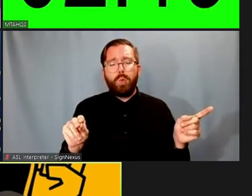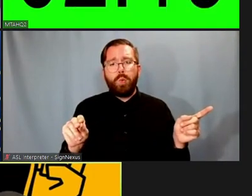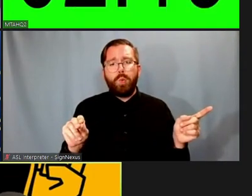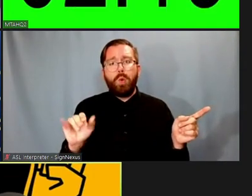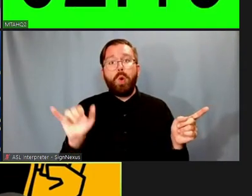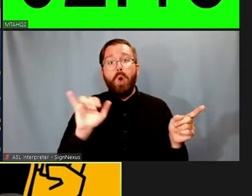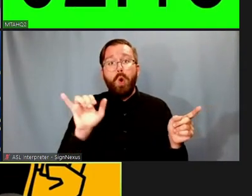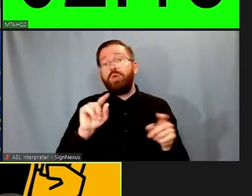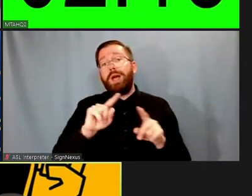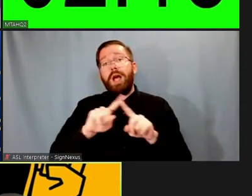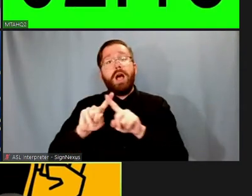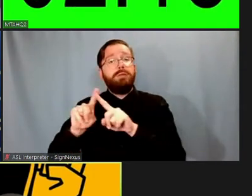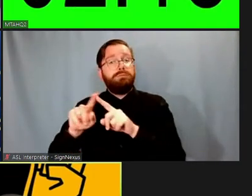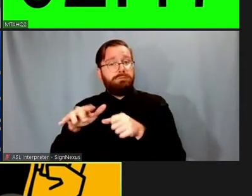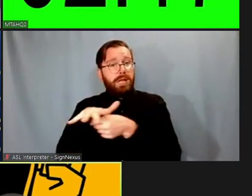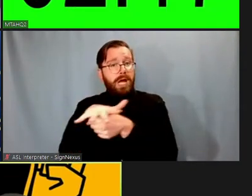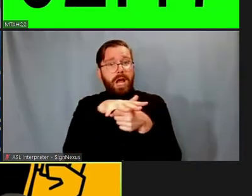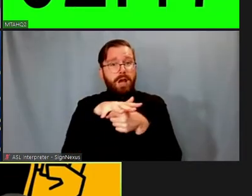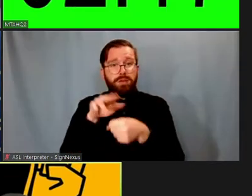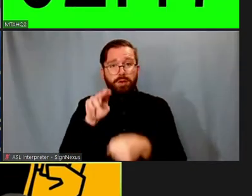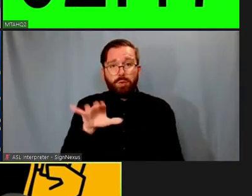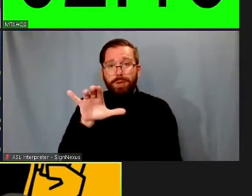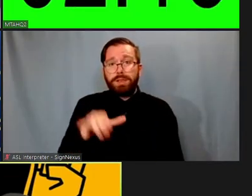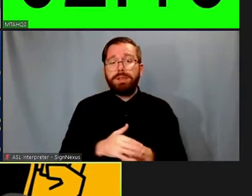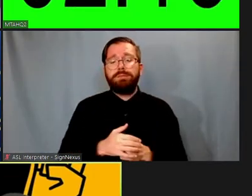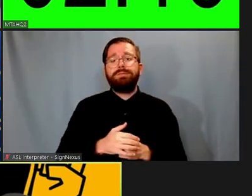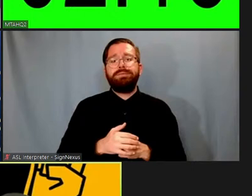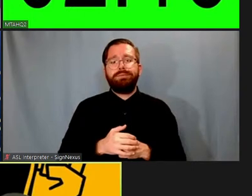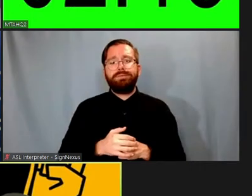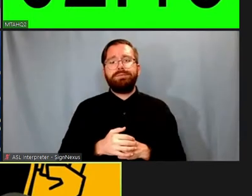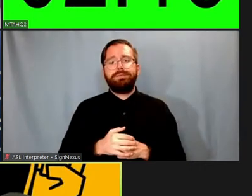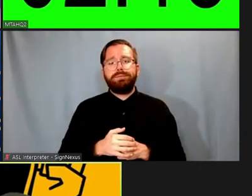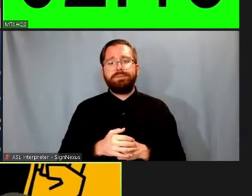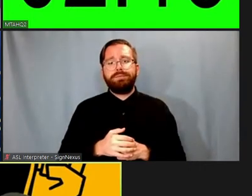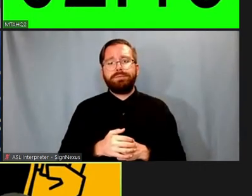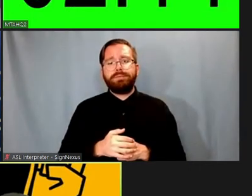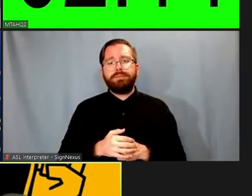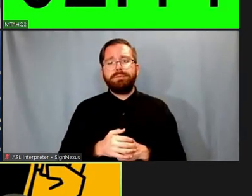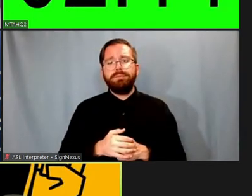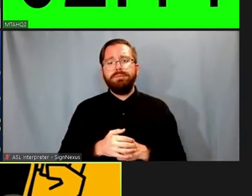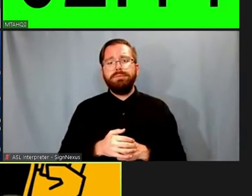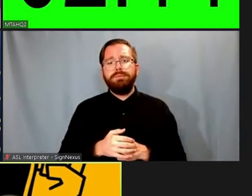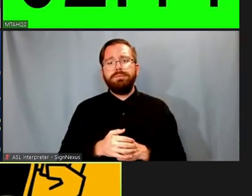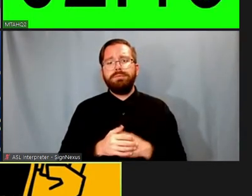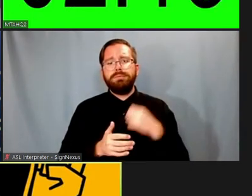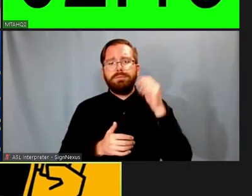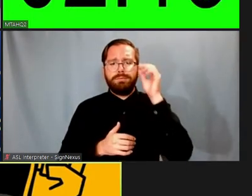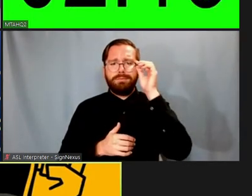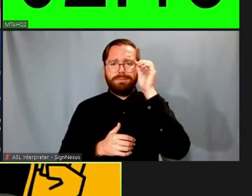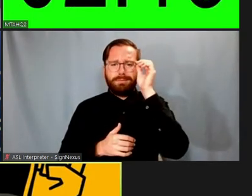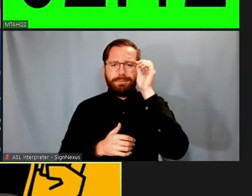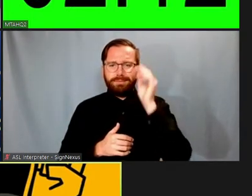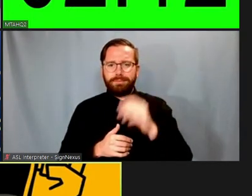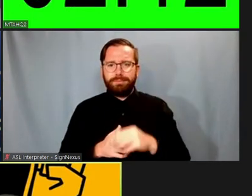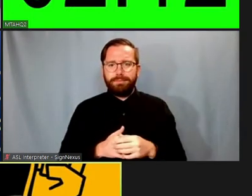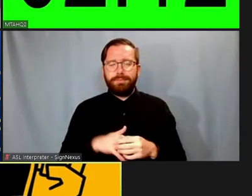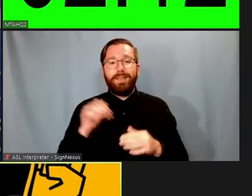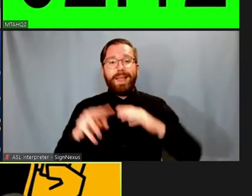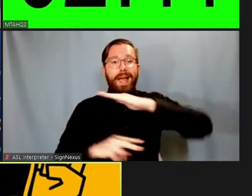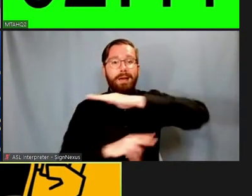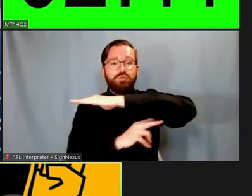city and um even on the verrazano